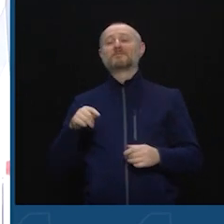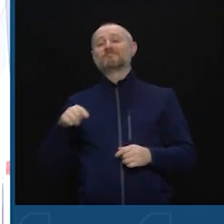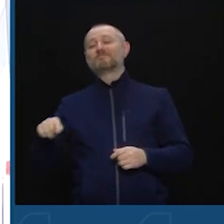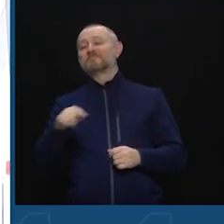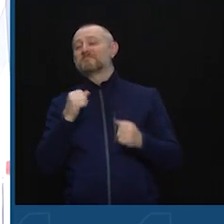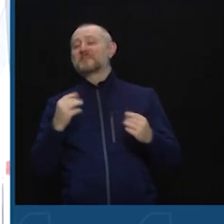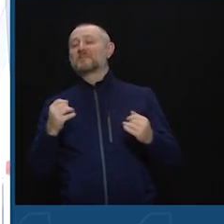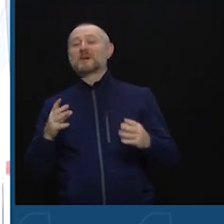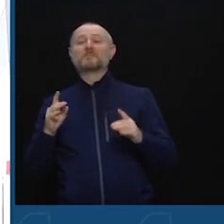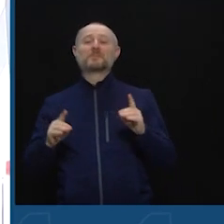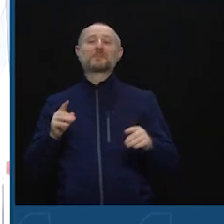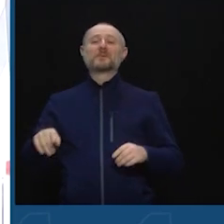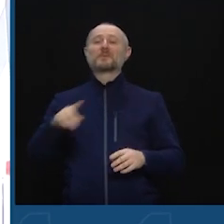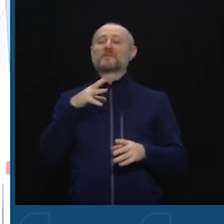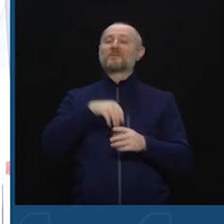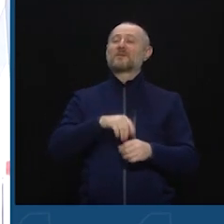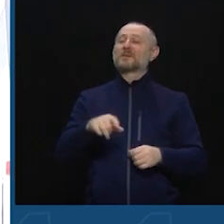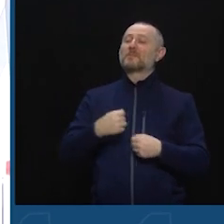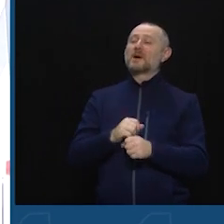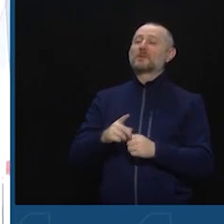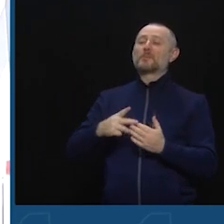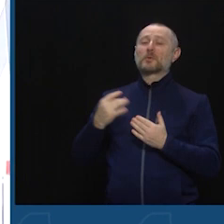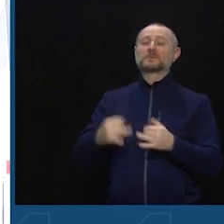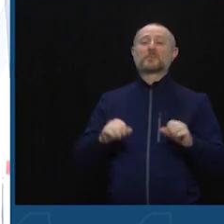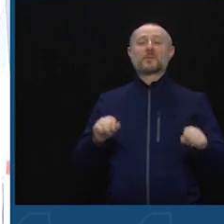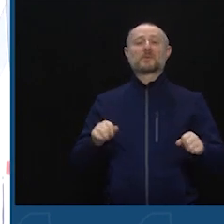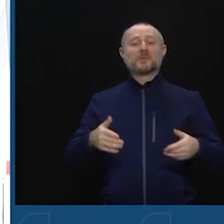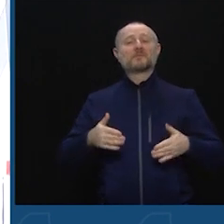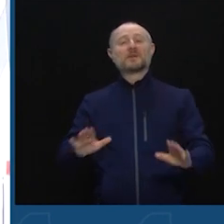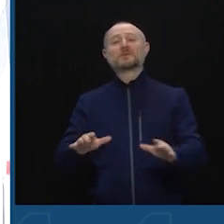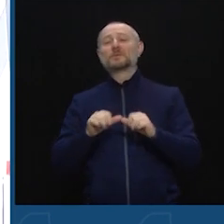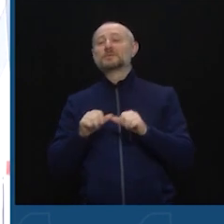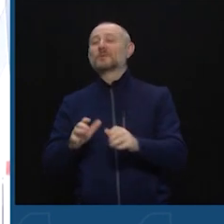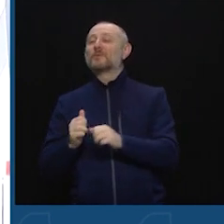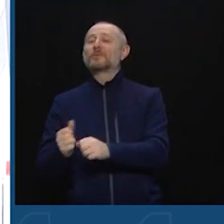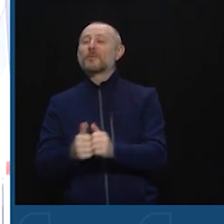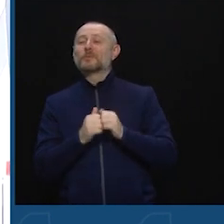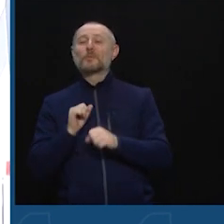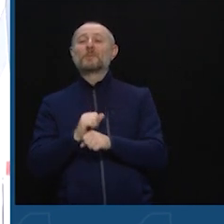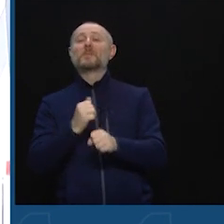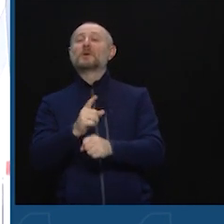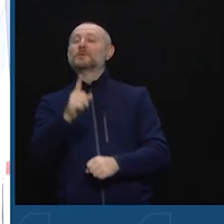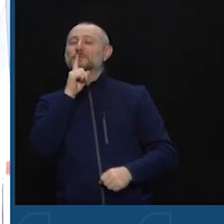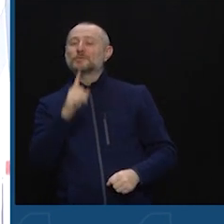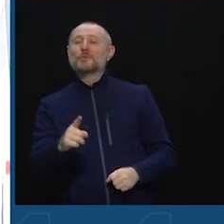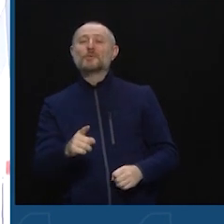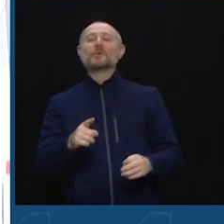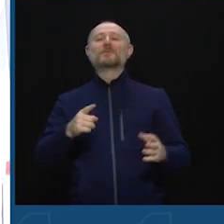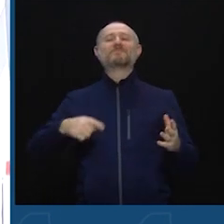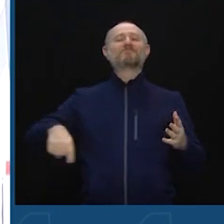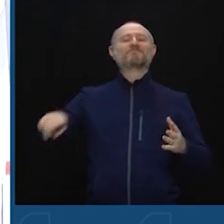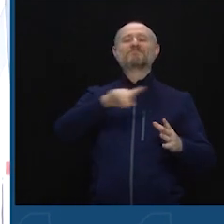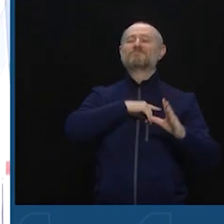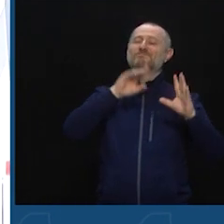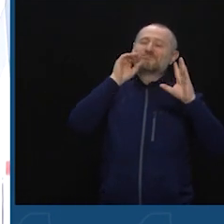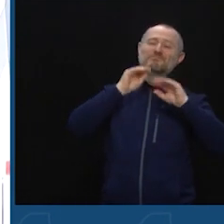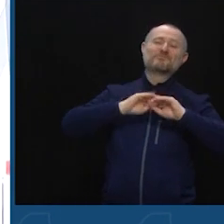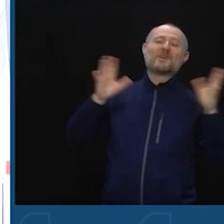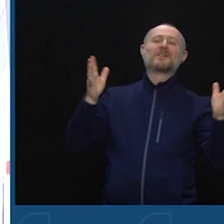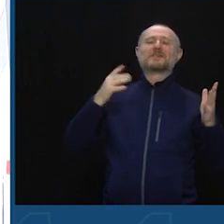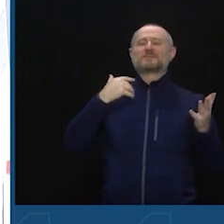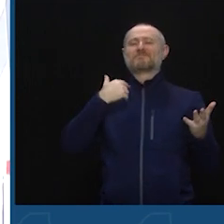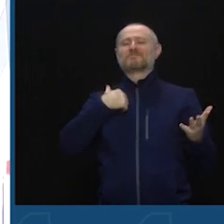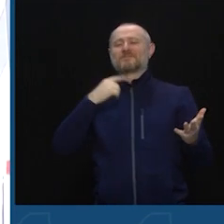this project possible. Let's all continue to work together to ensure that a brighter future for LaGuardia Airport and